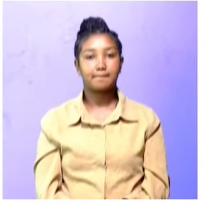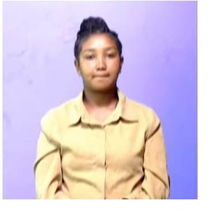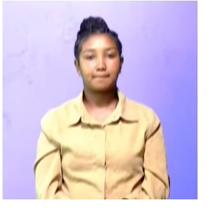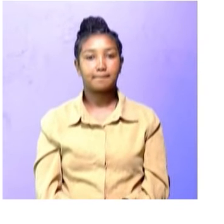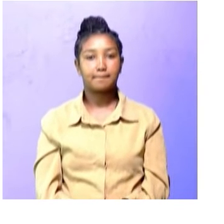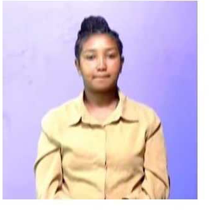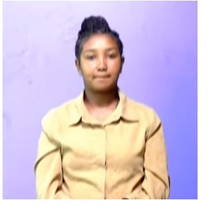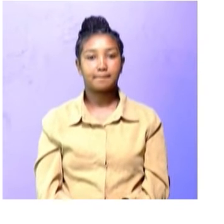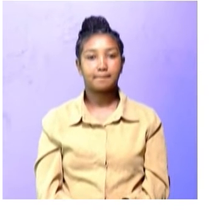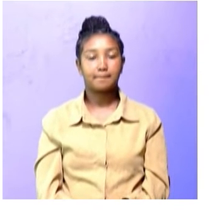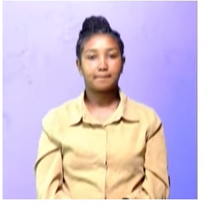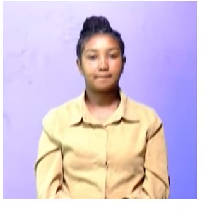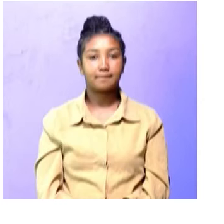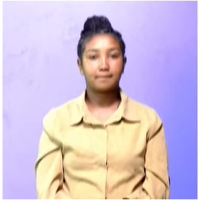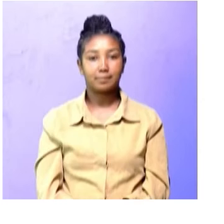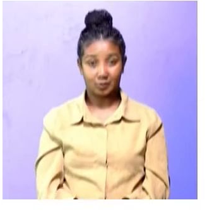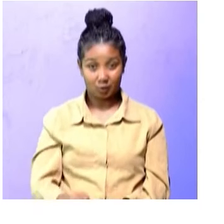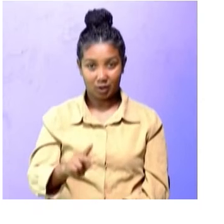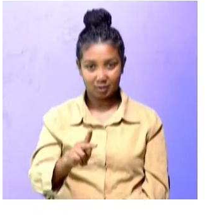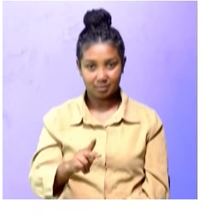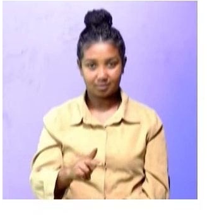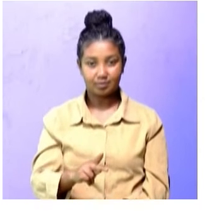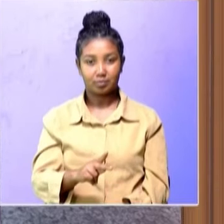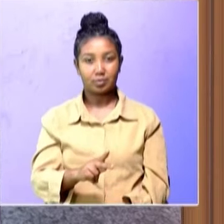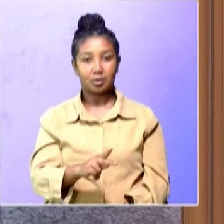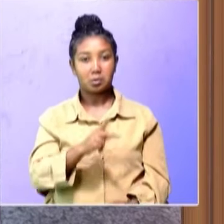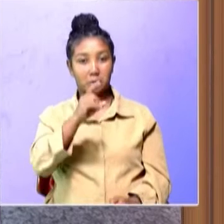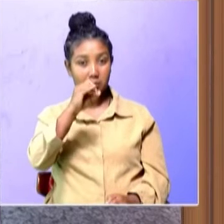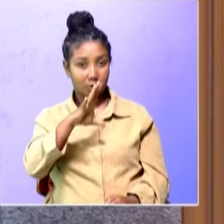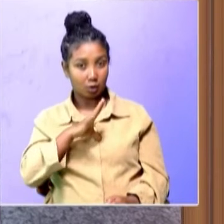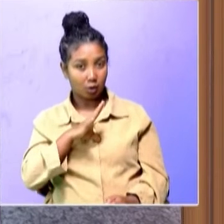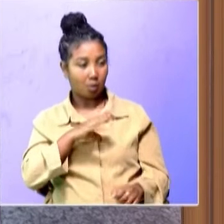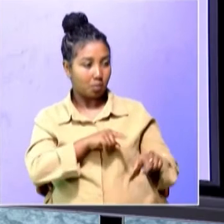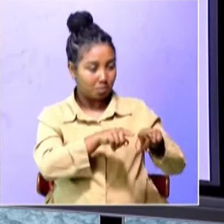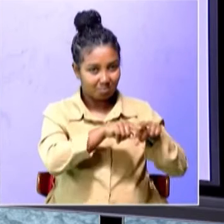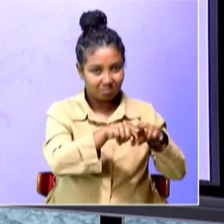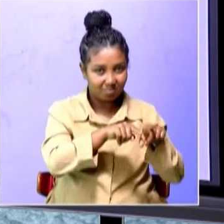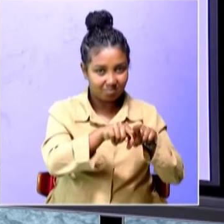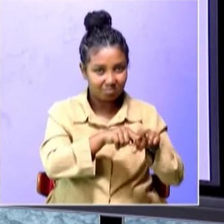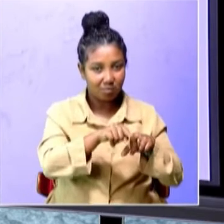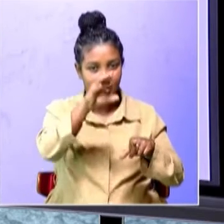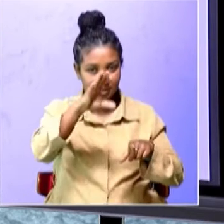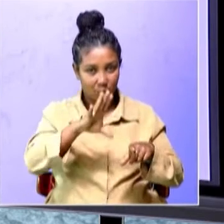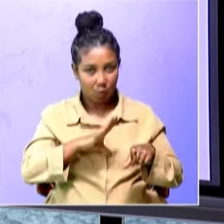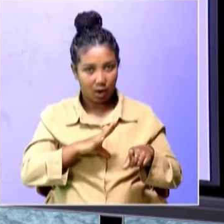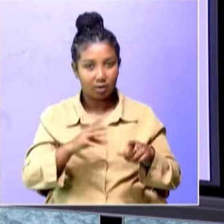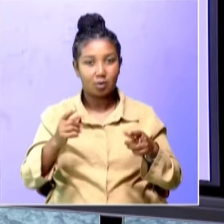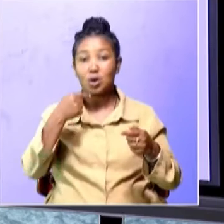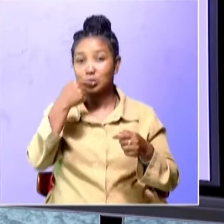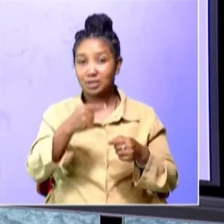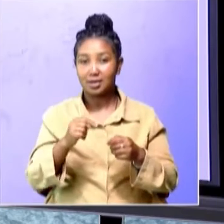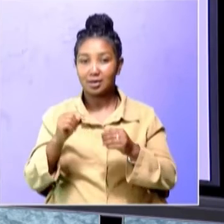To convince, all right? To pursue or to convince someone. So when we